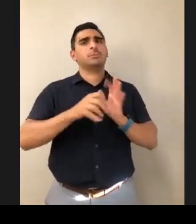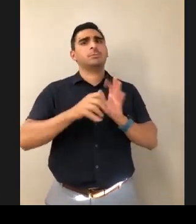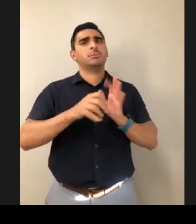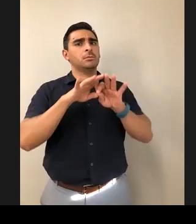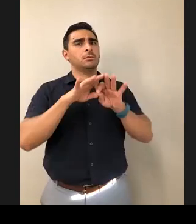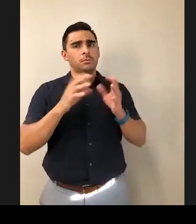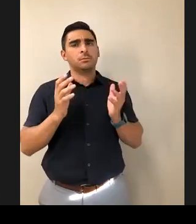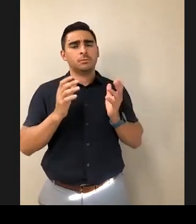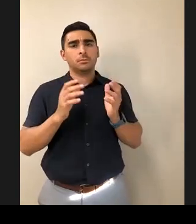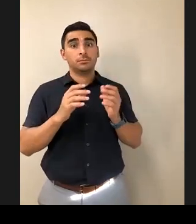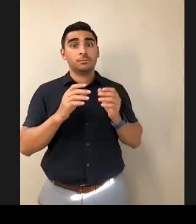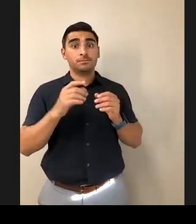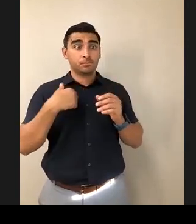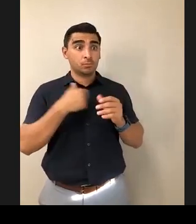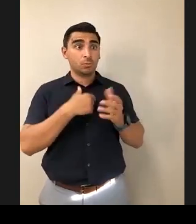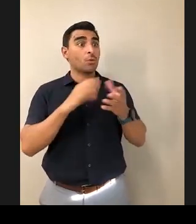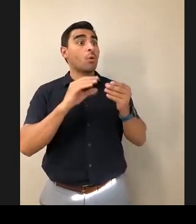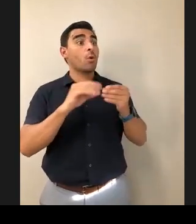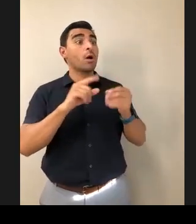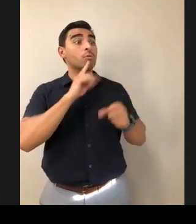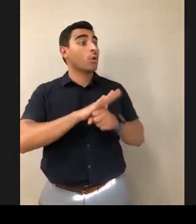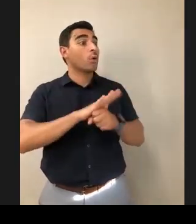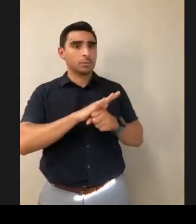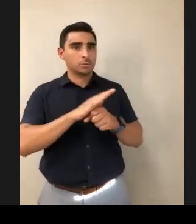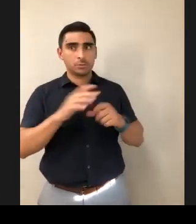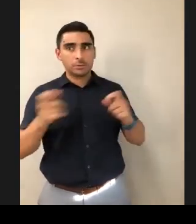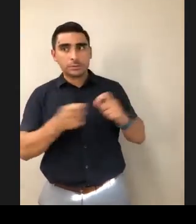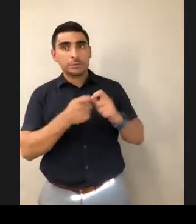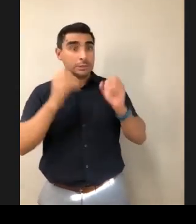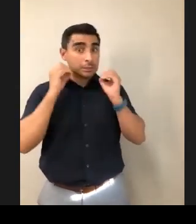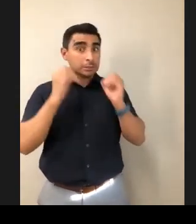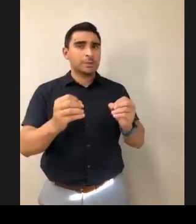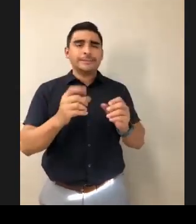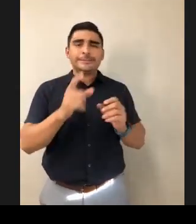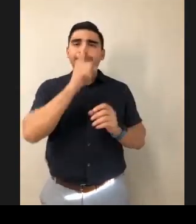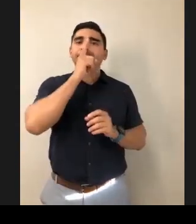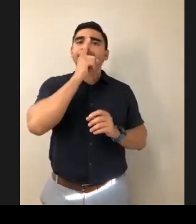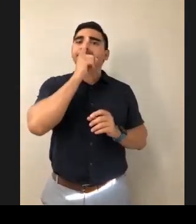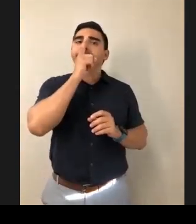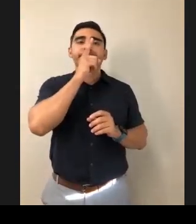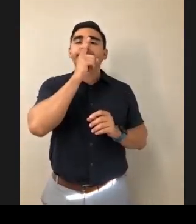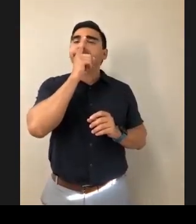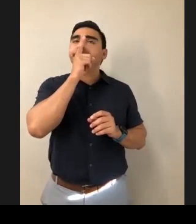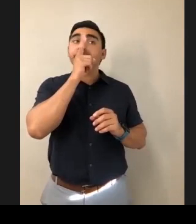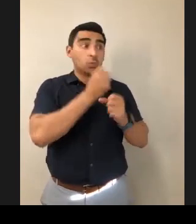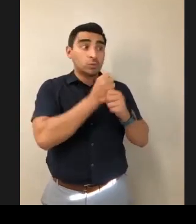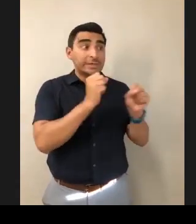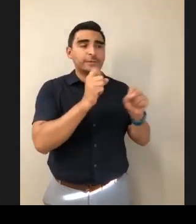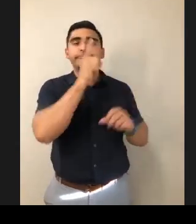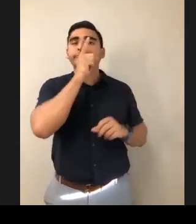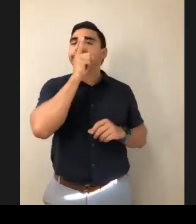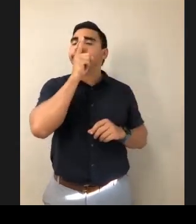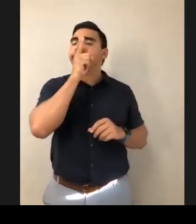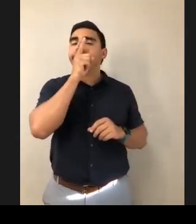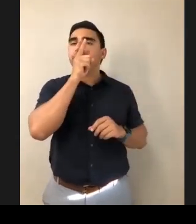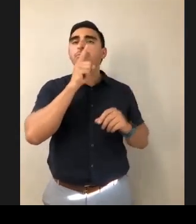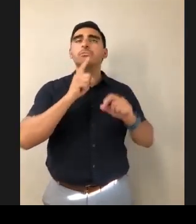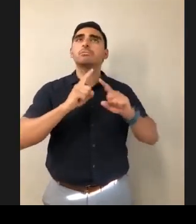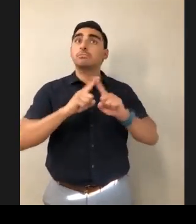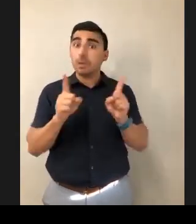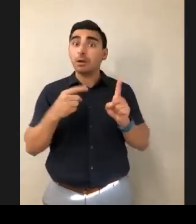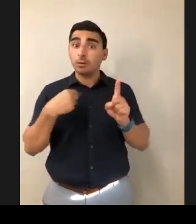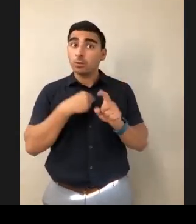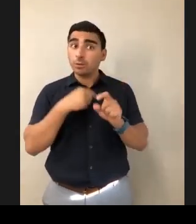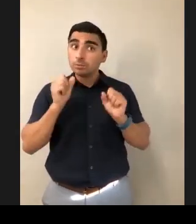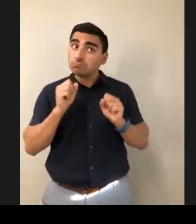guarantee that nothing, that there won't be retaliation, or that that we can't guarantee your safety. But, what we can almost guarantee is that if